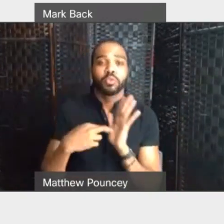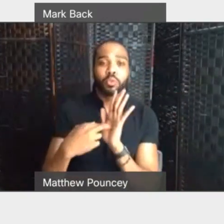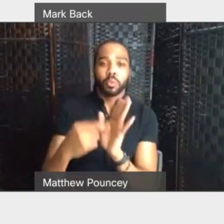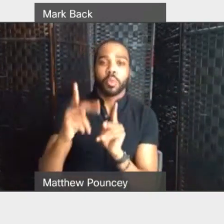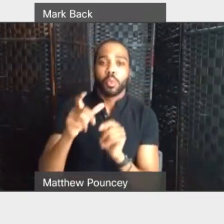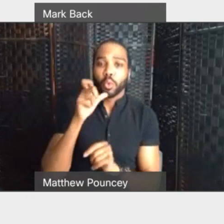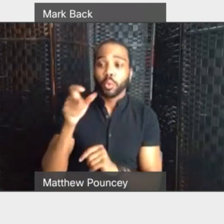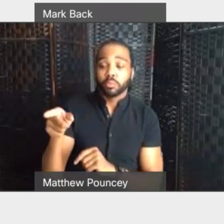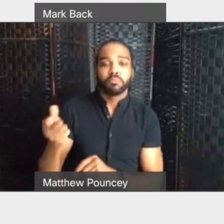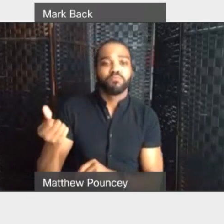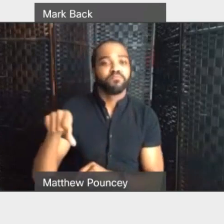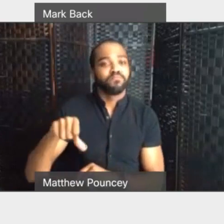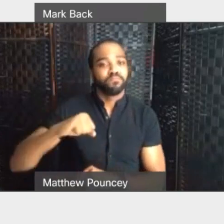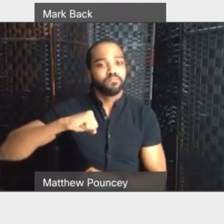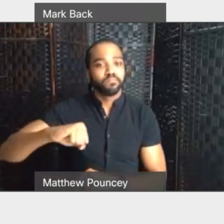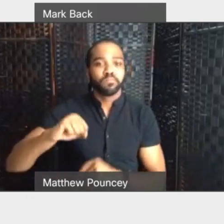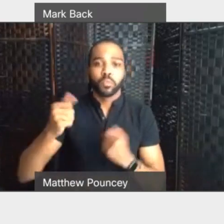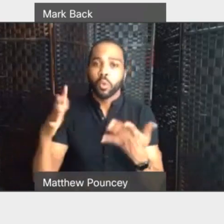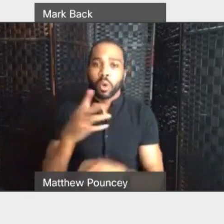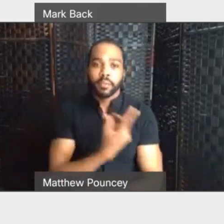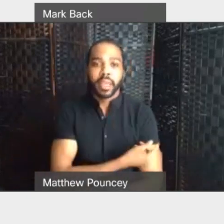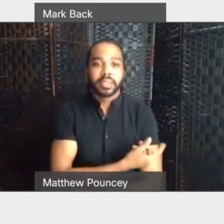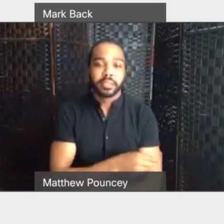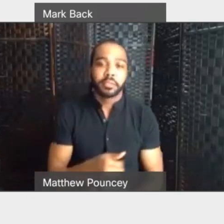have refused to get the vaccine.